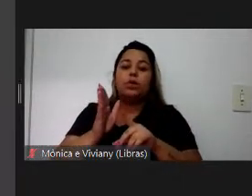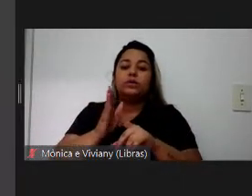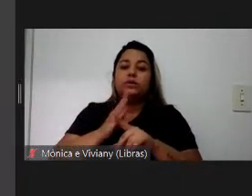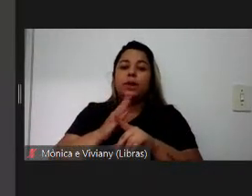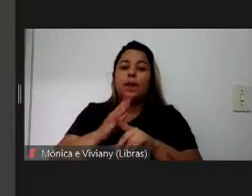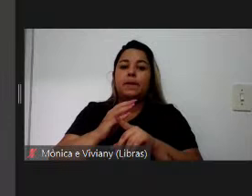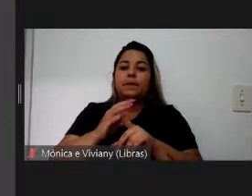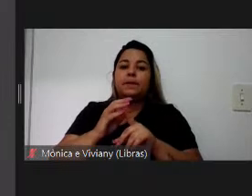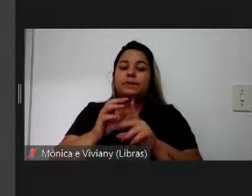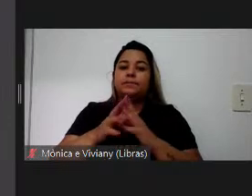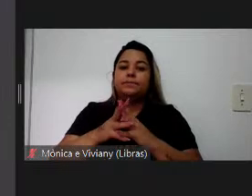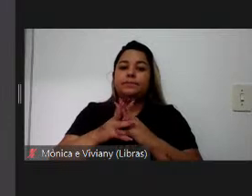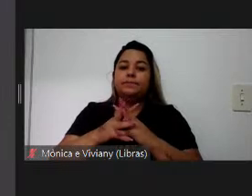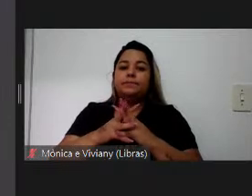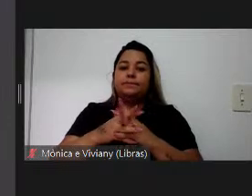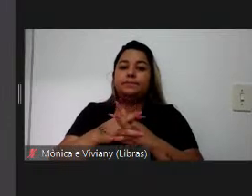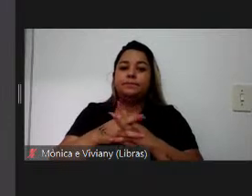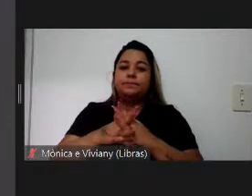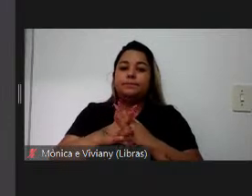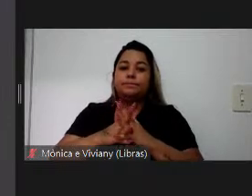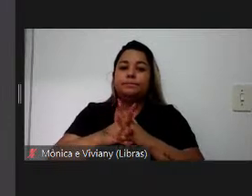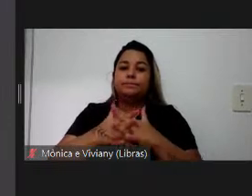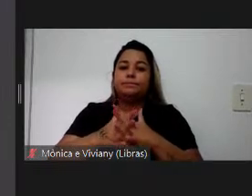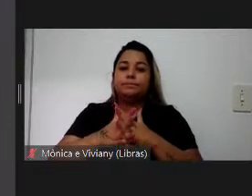pass the slide?